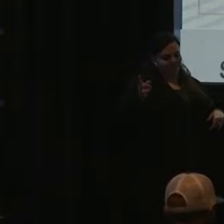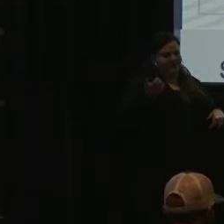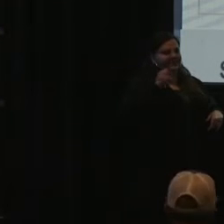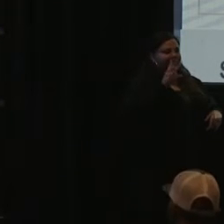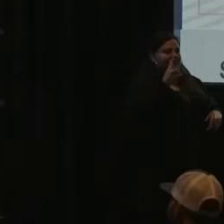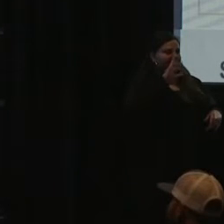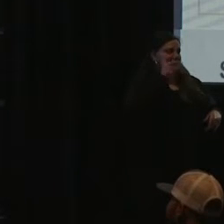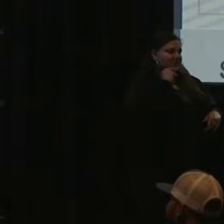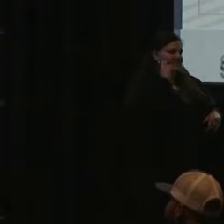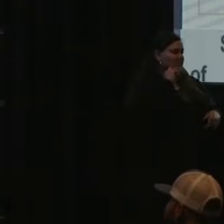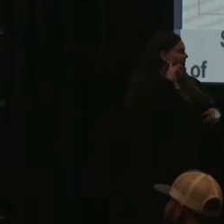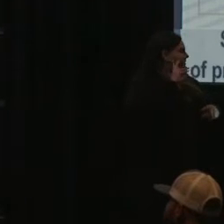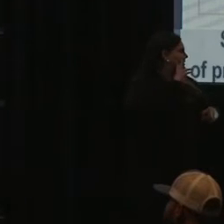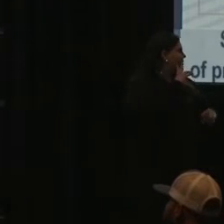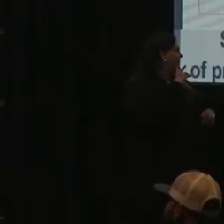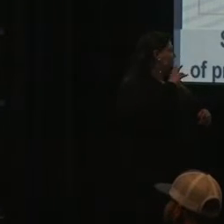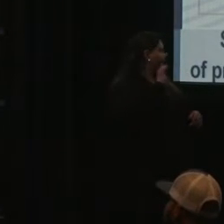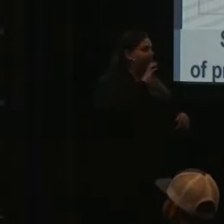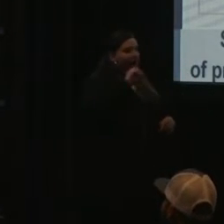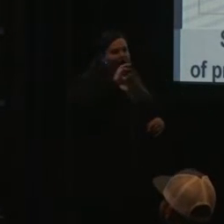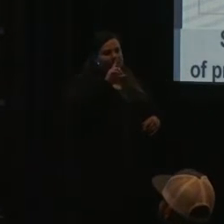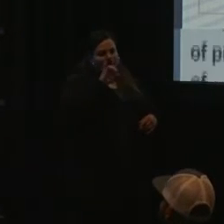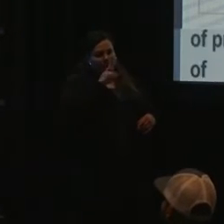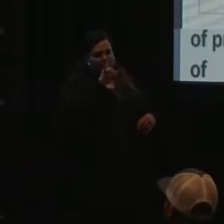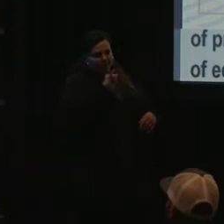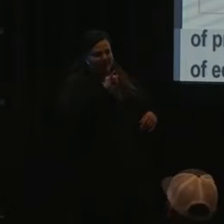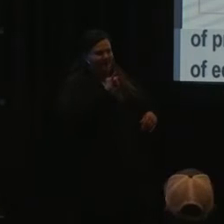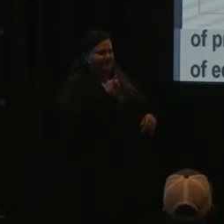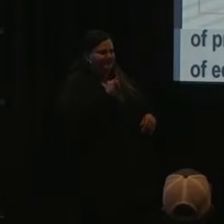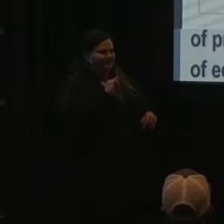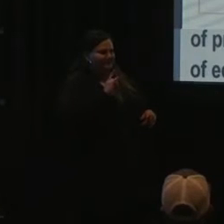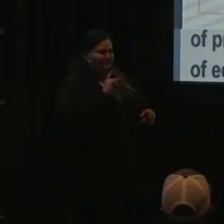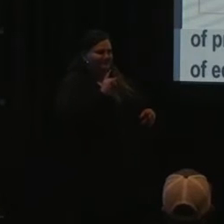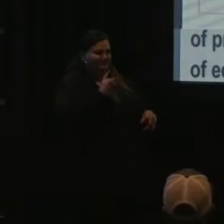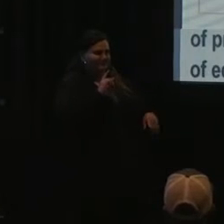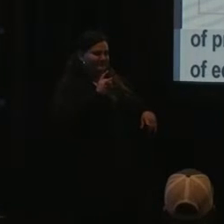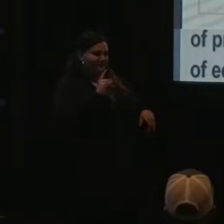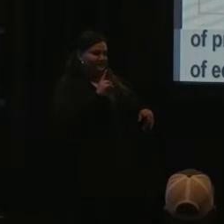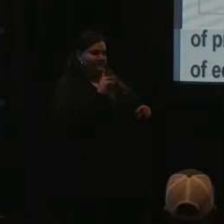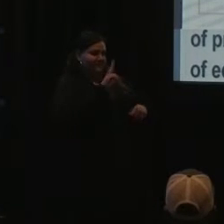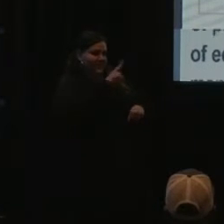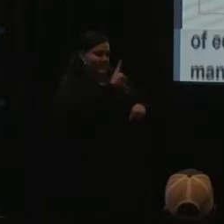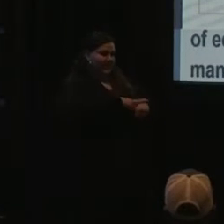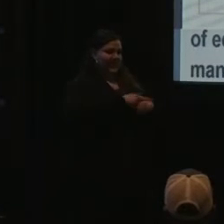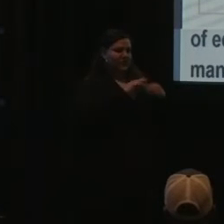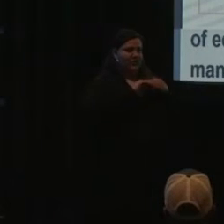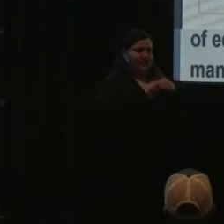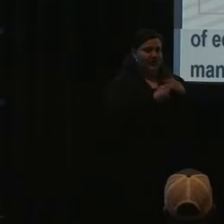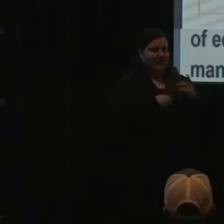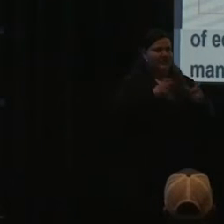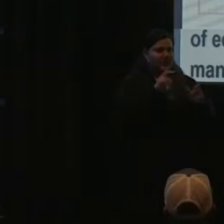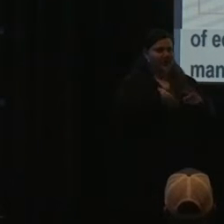of professional experience working in the field of ecological restoration and natural resource management, including sustainable landscape